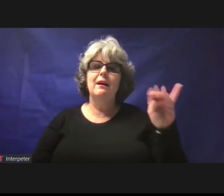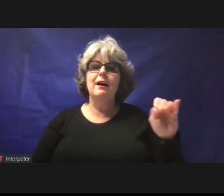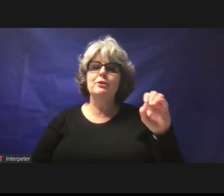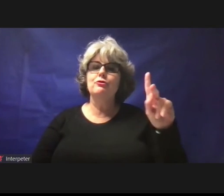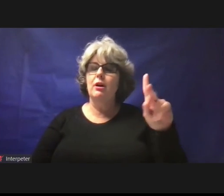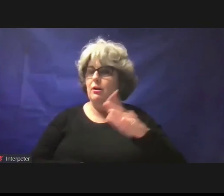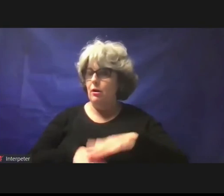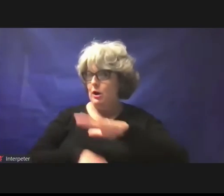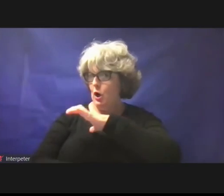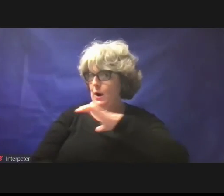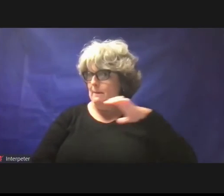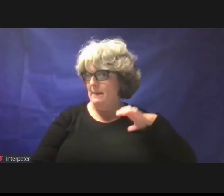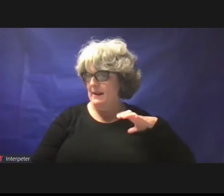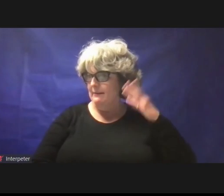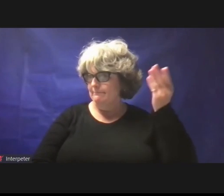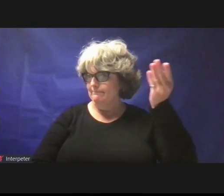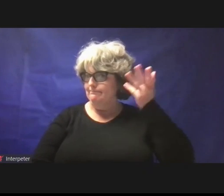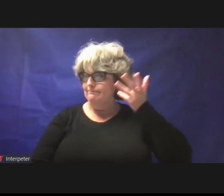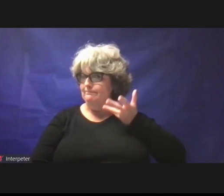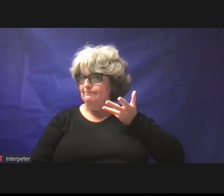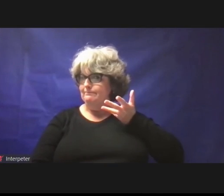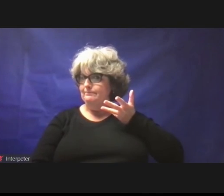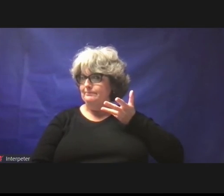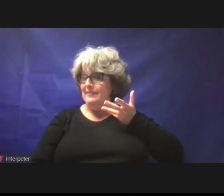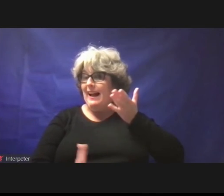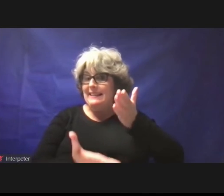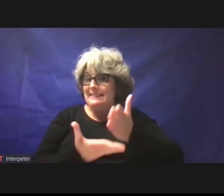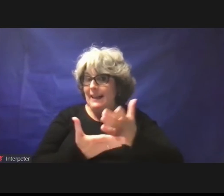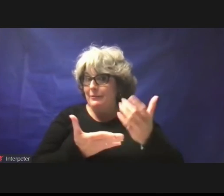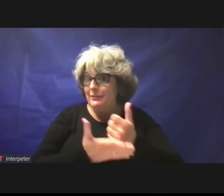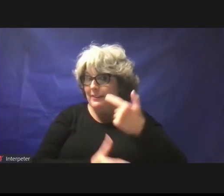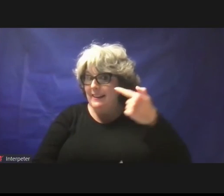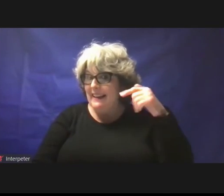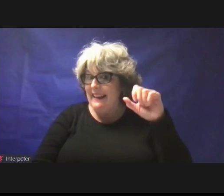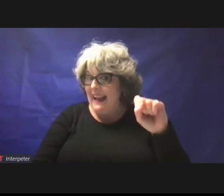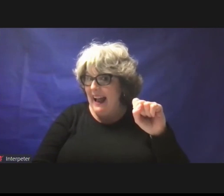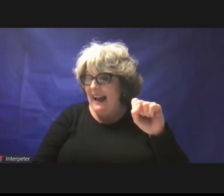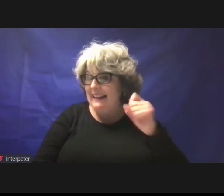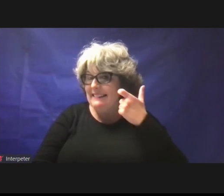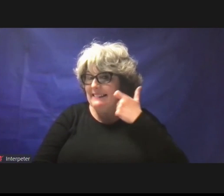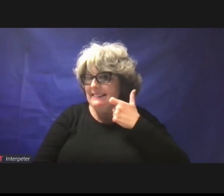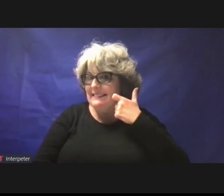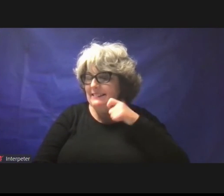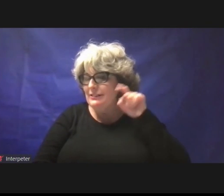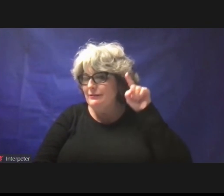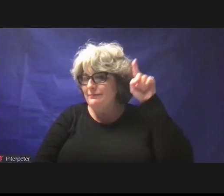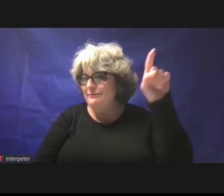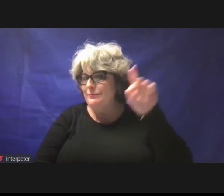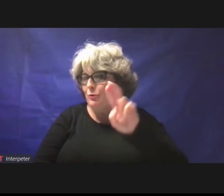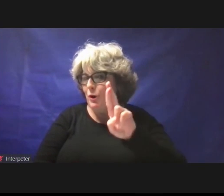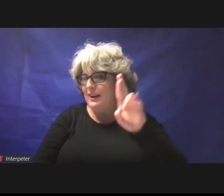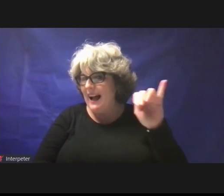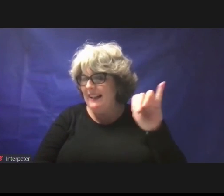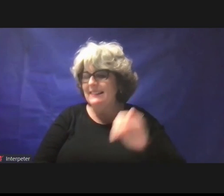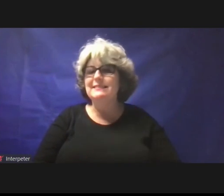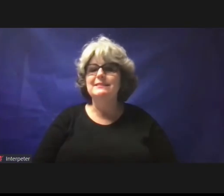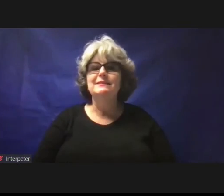committee, told me when I went to stop for gas on the way up to Cranston that